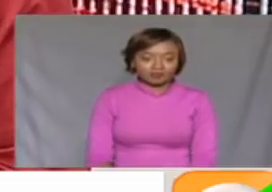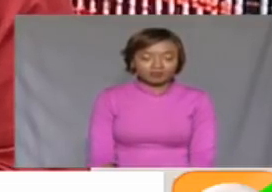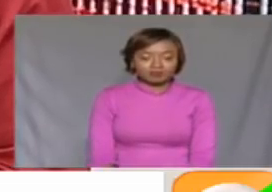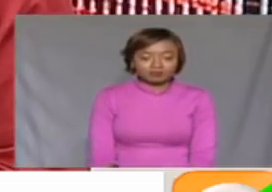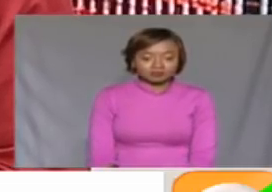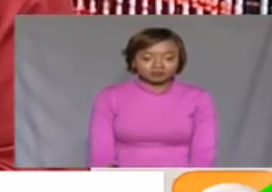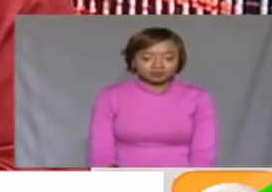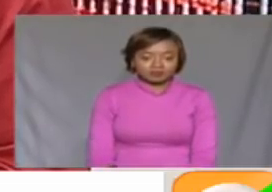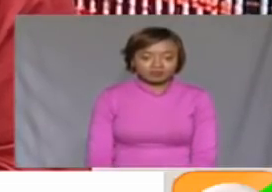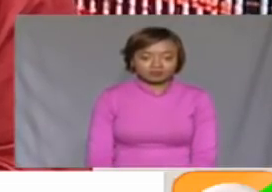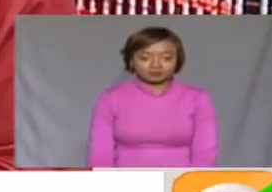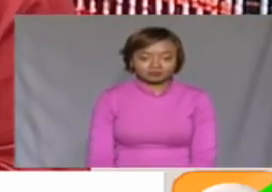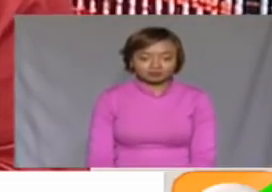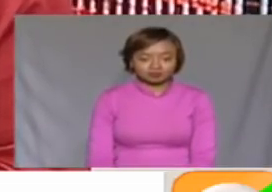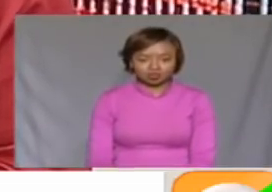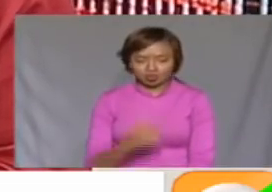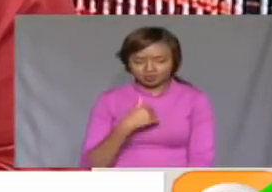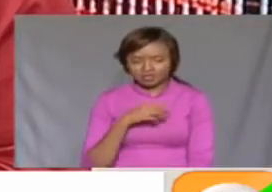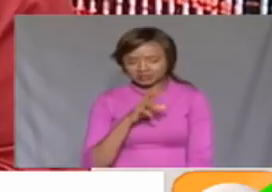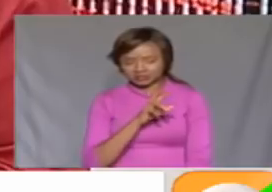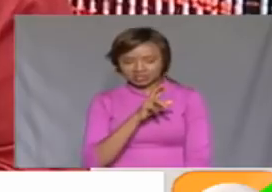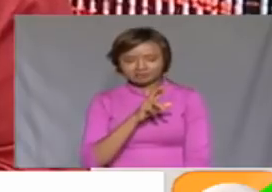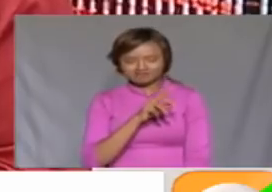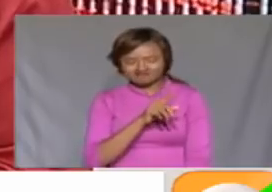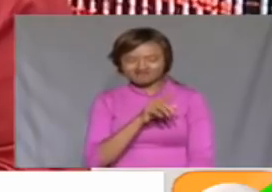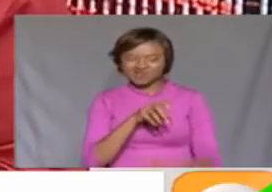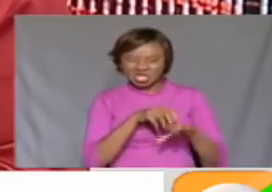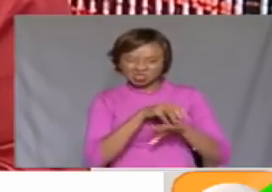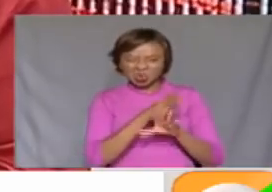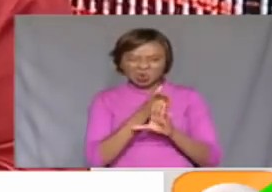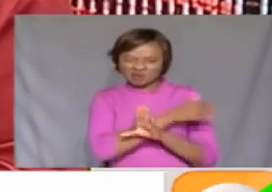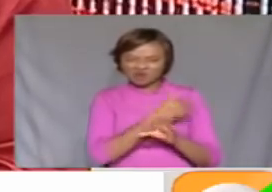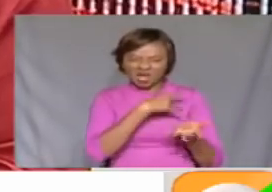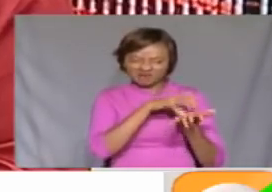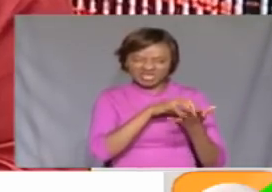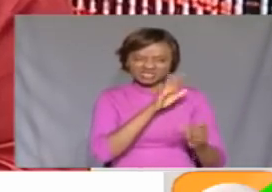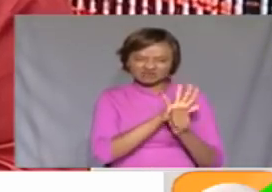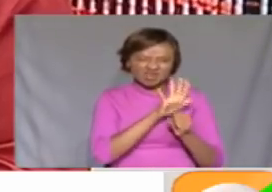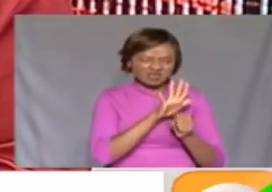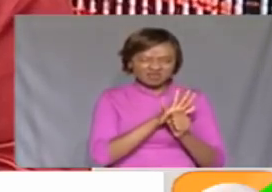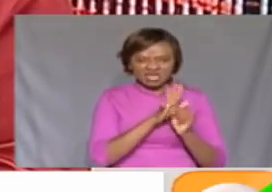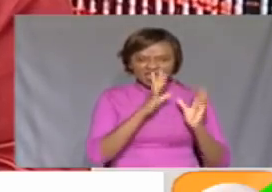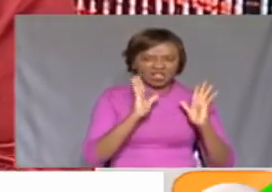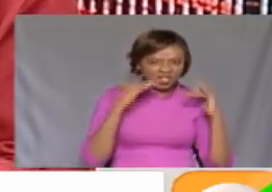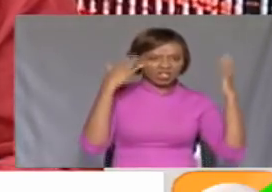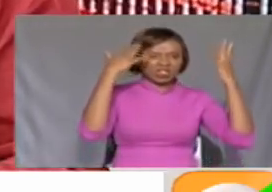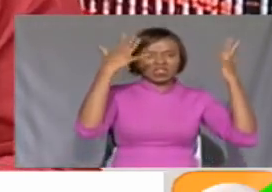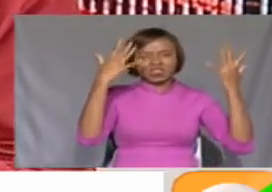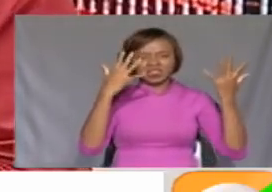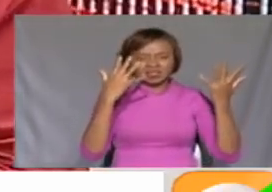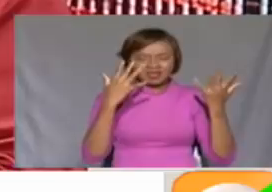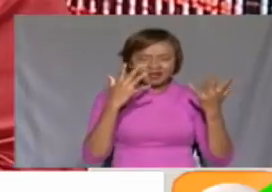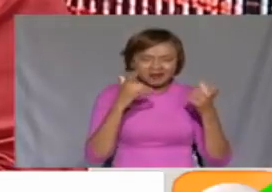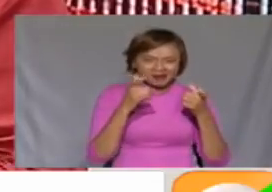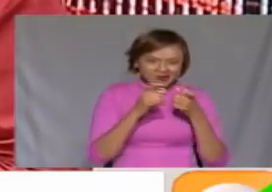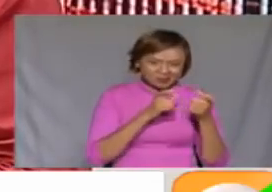cases and everything, and he got into a moment where he didn't quite think about what was going on. And then he suddenly wakes up, because he thought that things